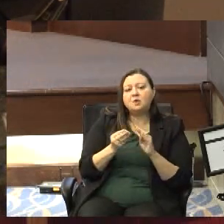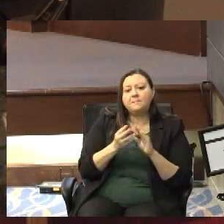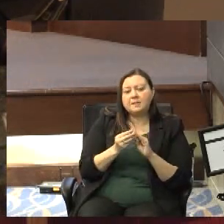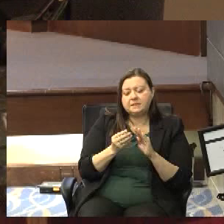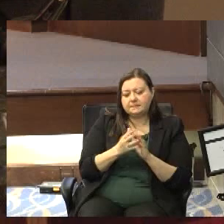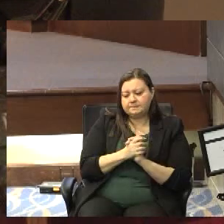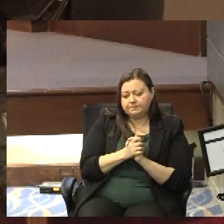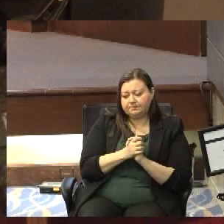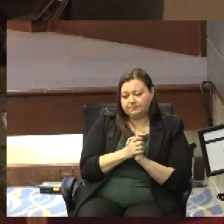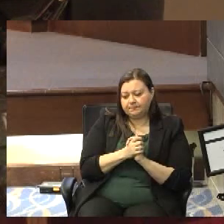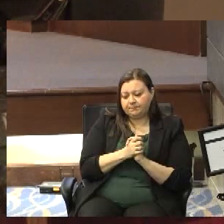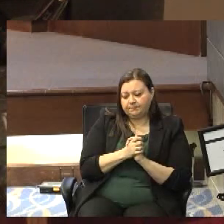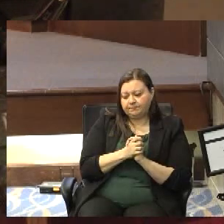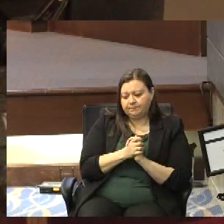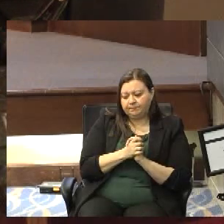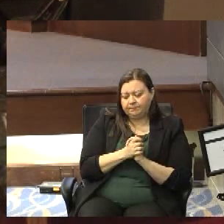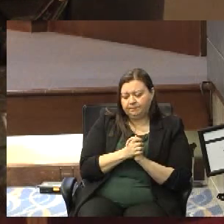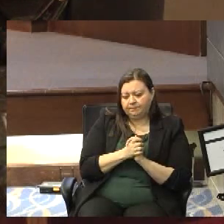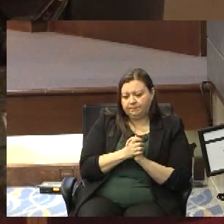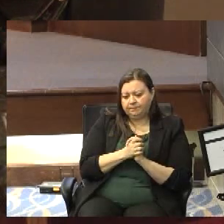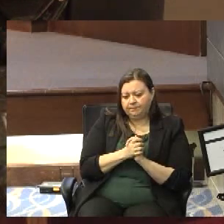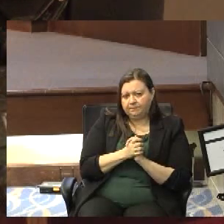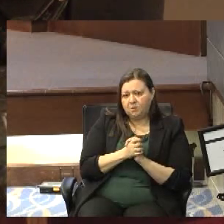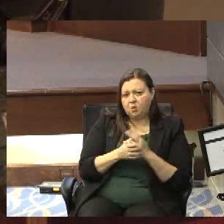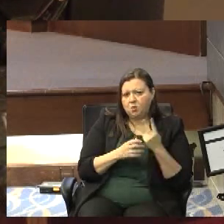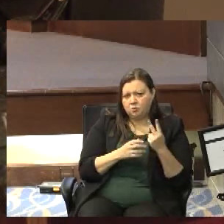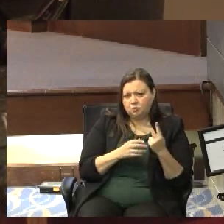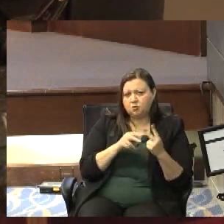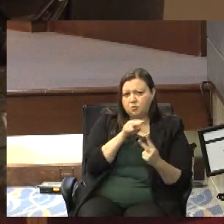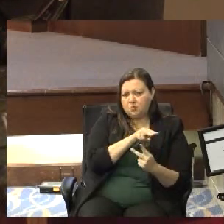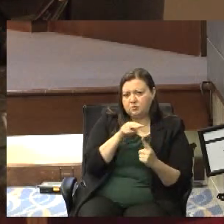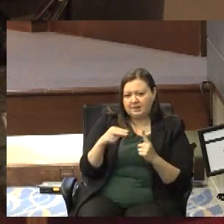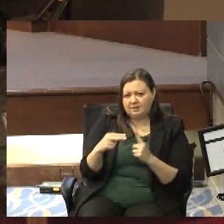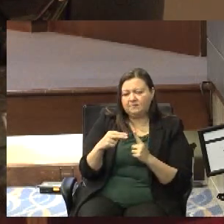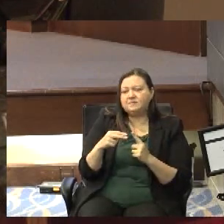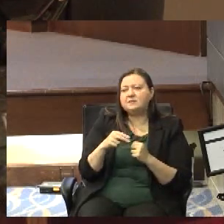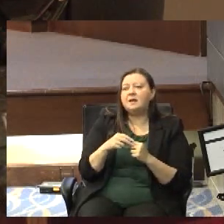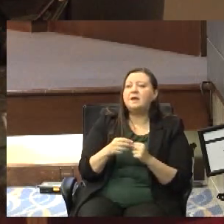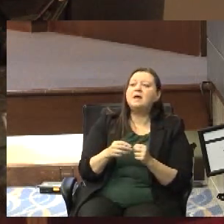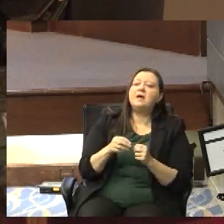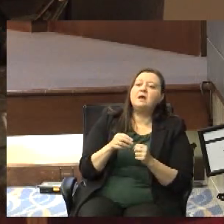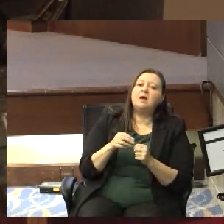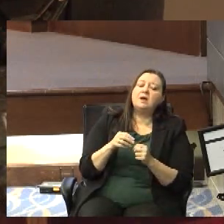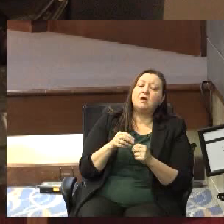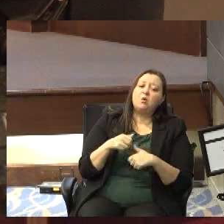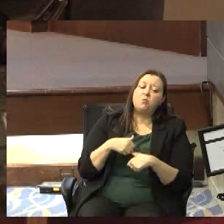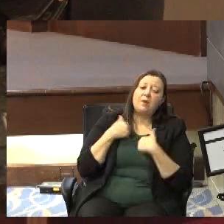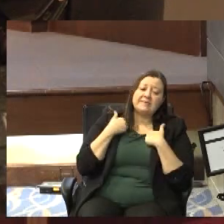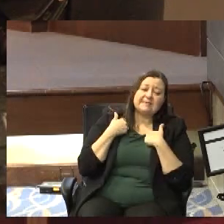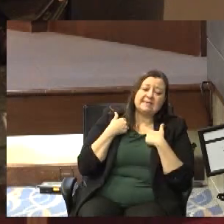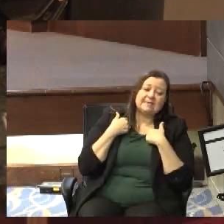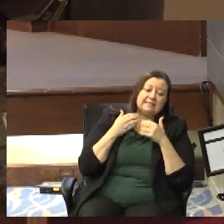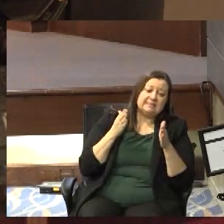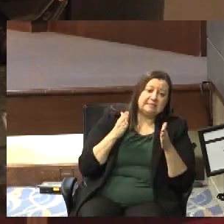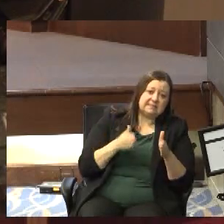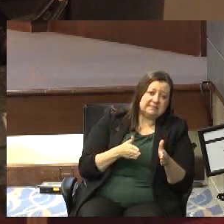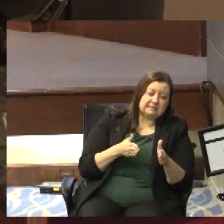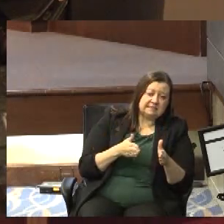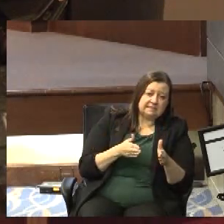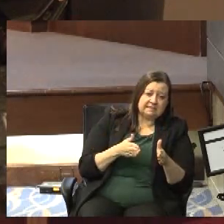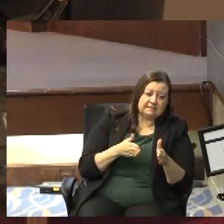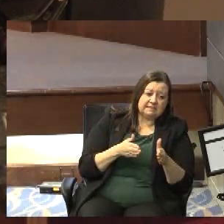mean, there's two ways of looking at this. I mean, I know that there's a thousand ways of looking at it. What am I saying? There's at least two ways,